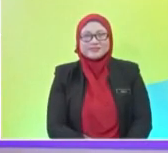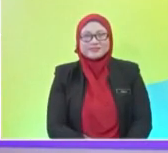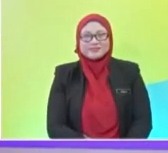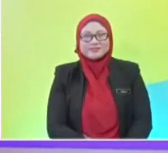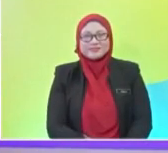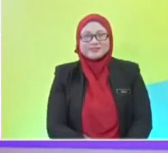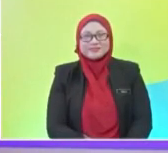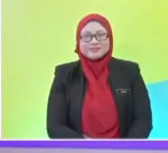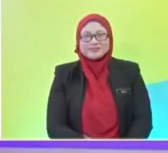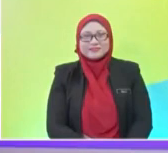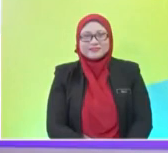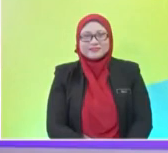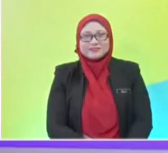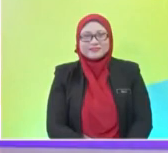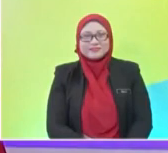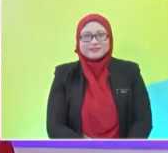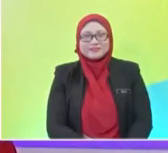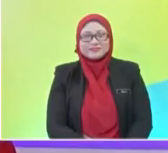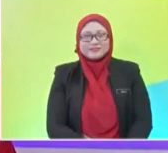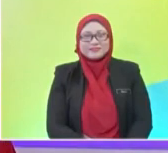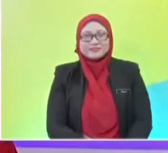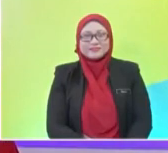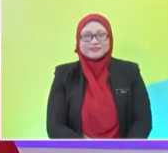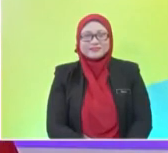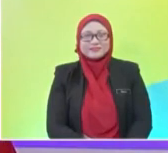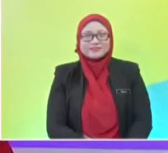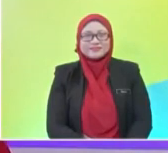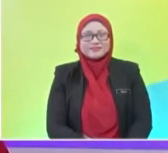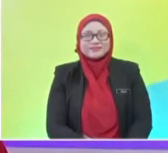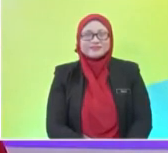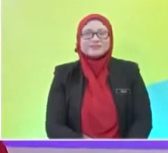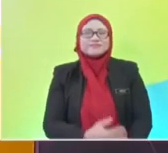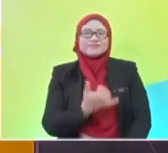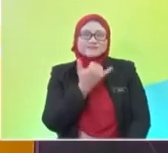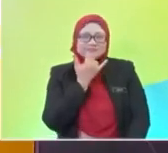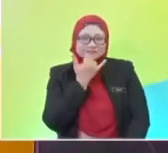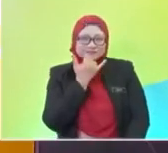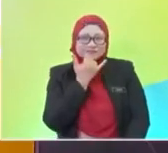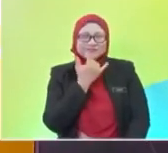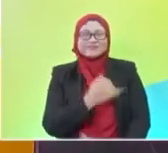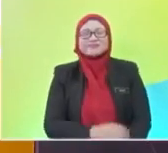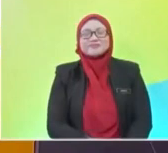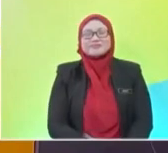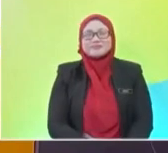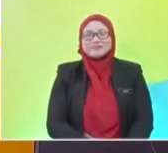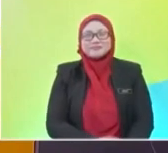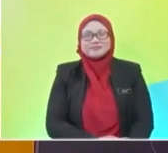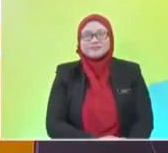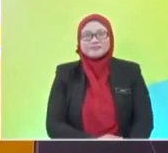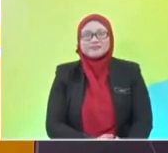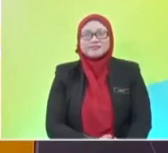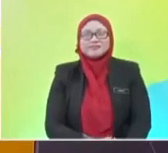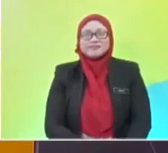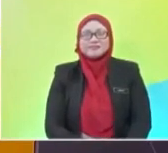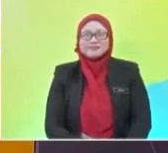This one. No, I don't know. Let's see. Oh, it's wrong. Ten. Okay. Let's see